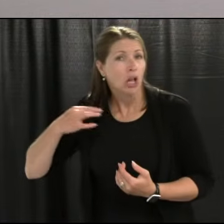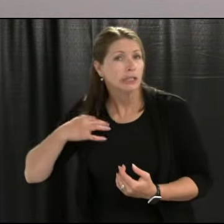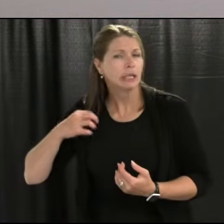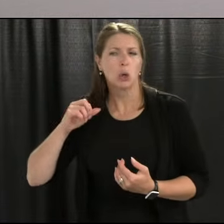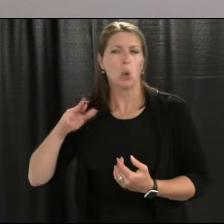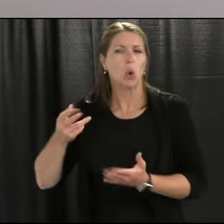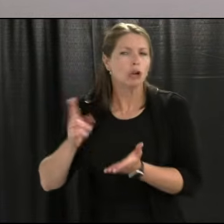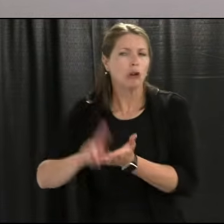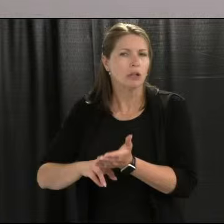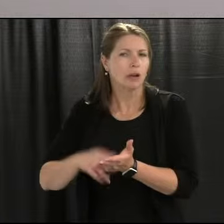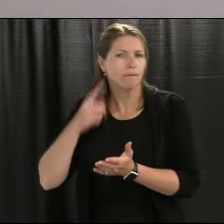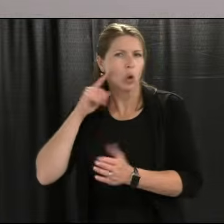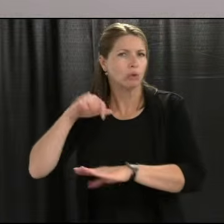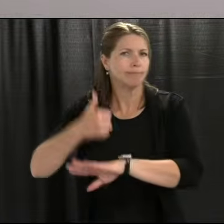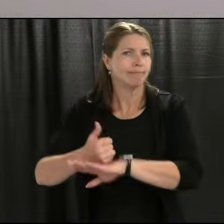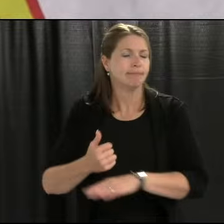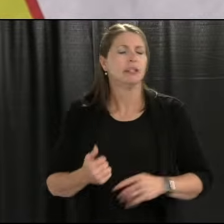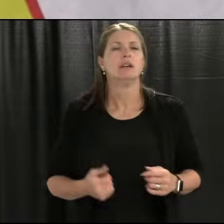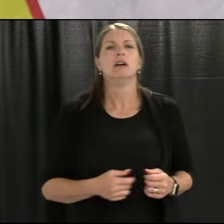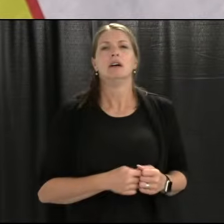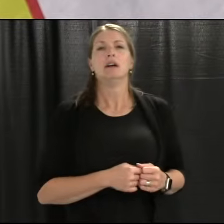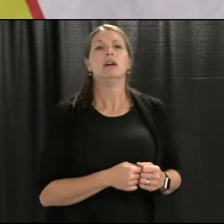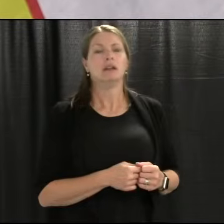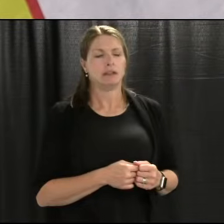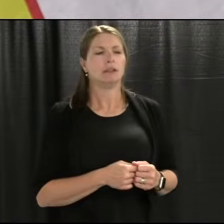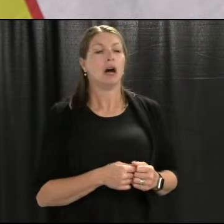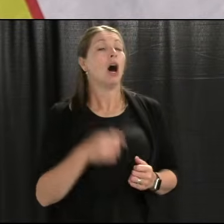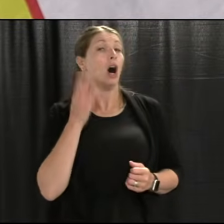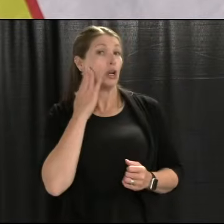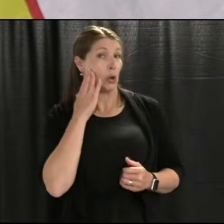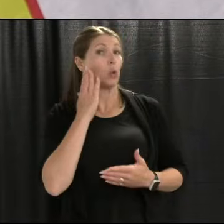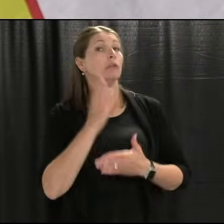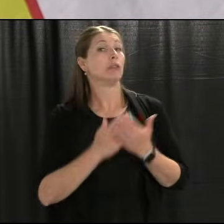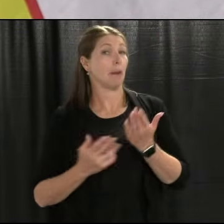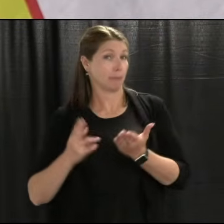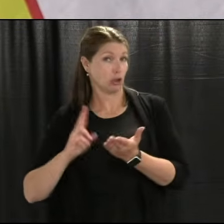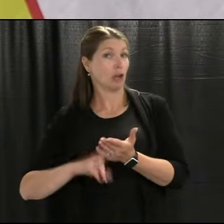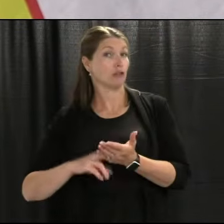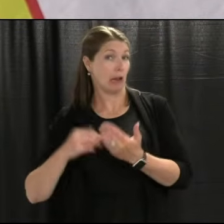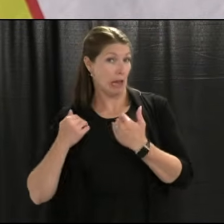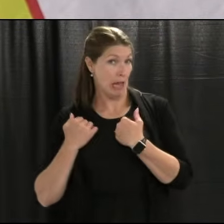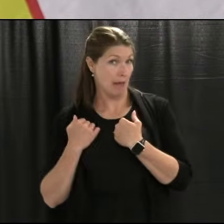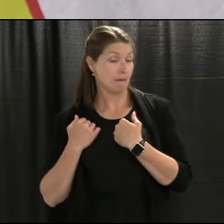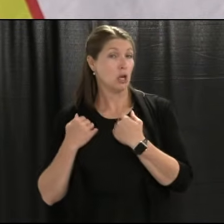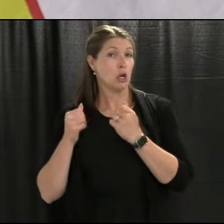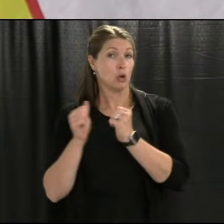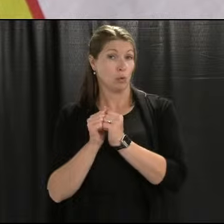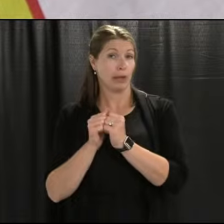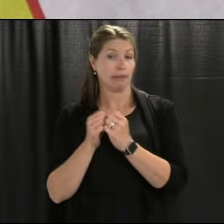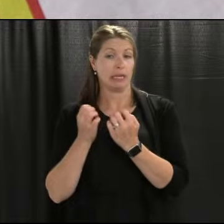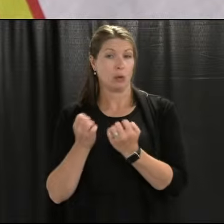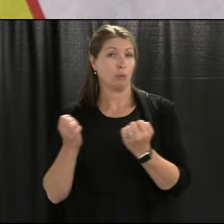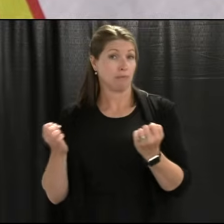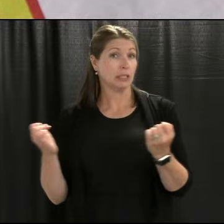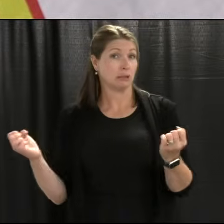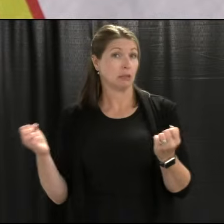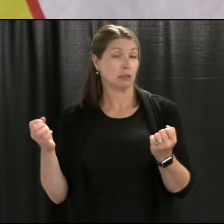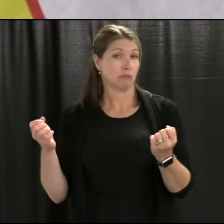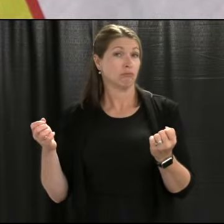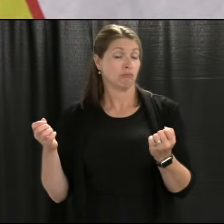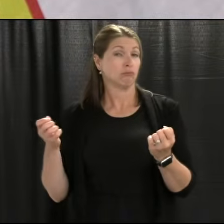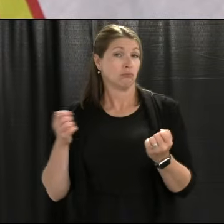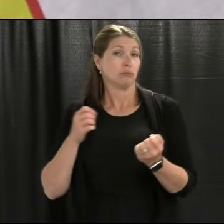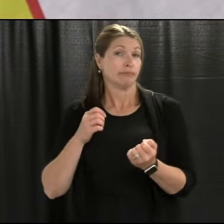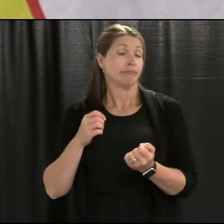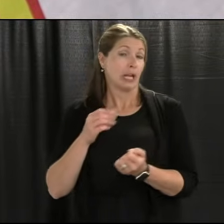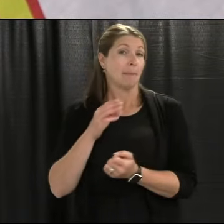being done? So I know there was some contracting with local heavy civil companies. I know that our